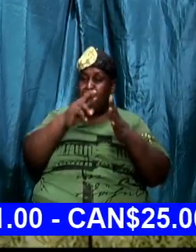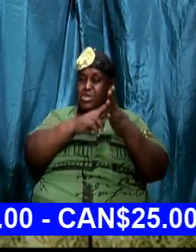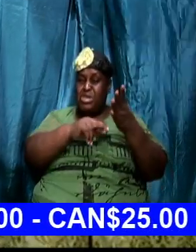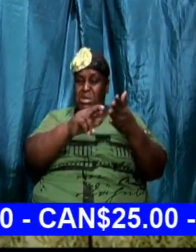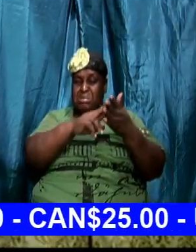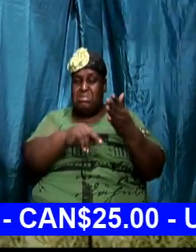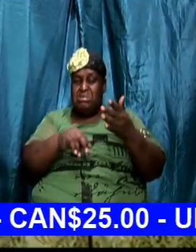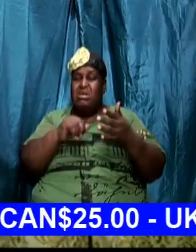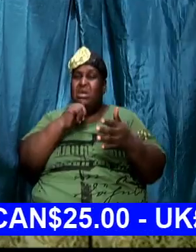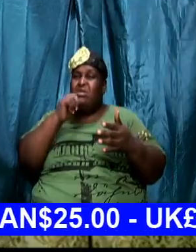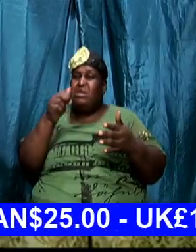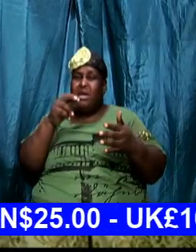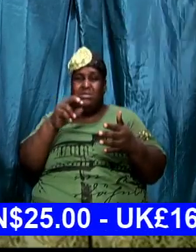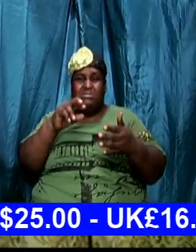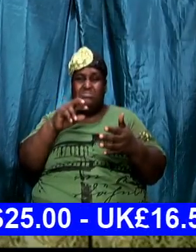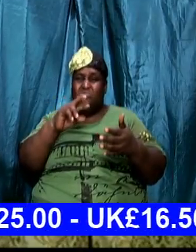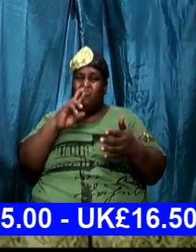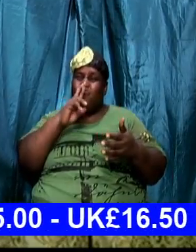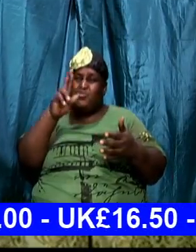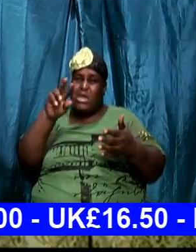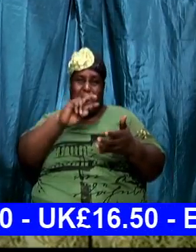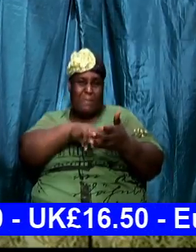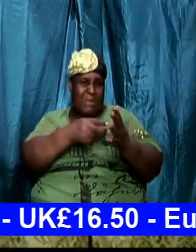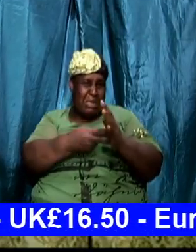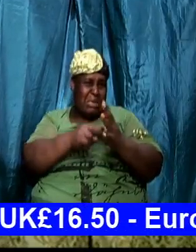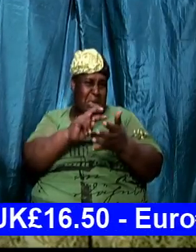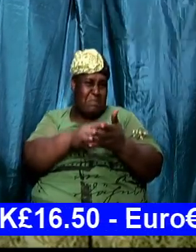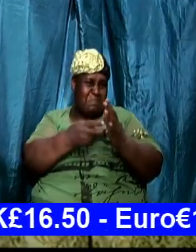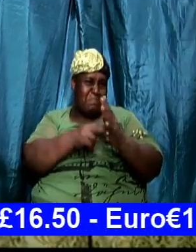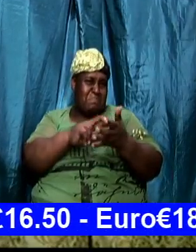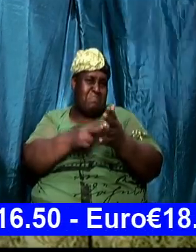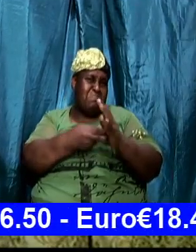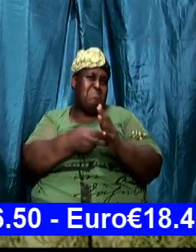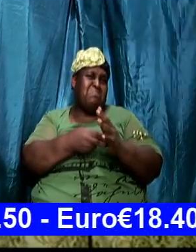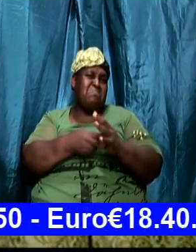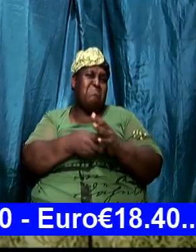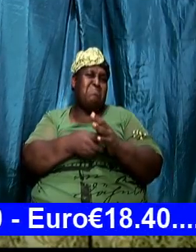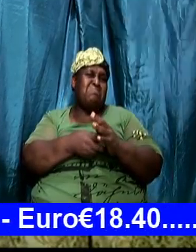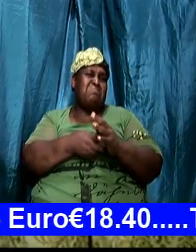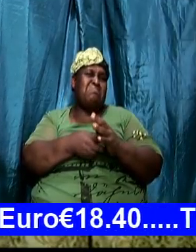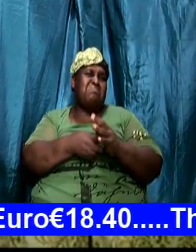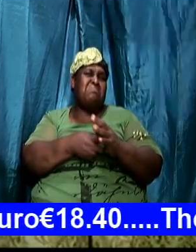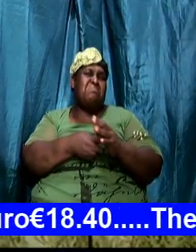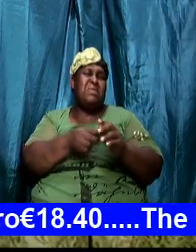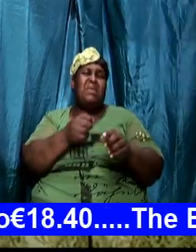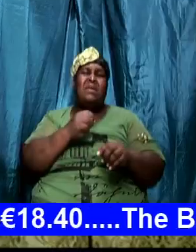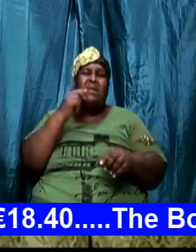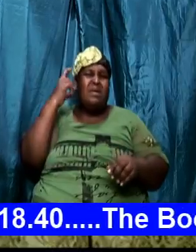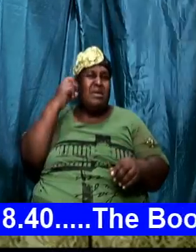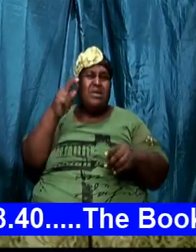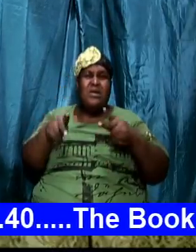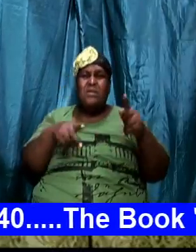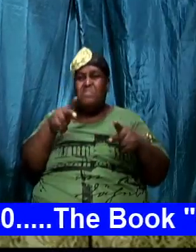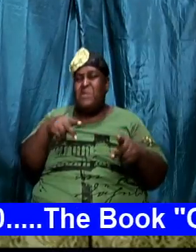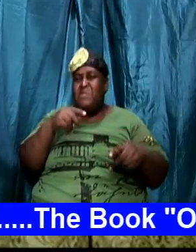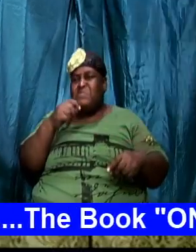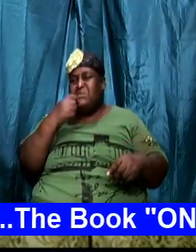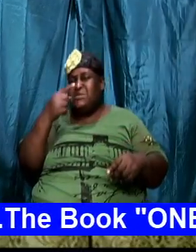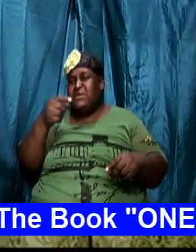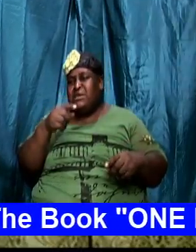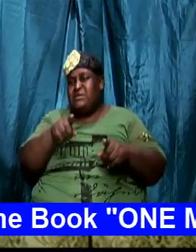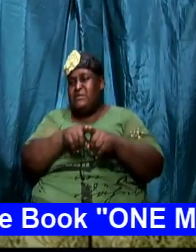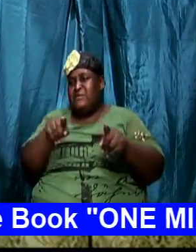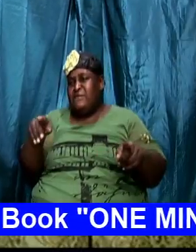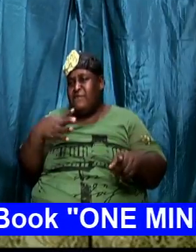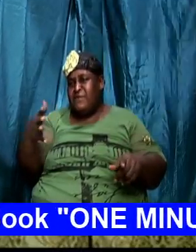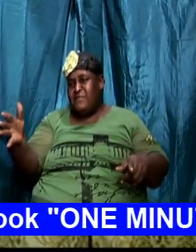it means. You ever hear folks come and say, oh, that's not really what was being conveyed. That's not really what it